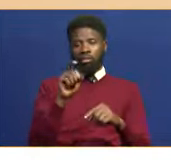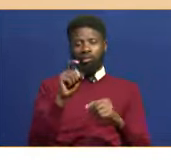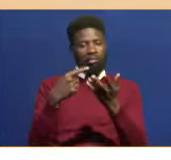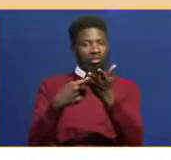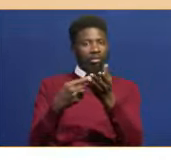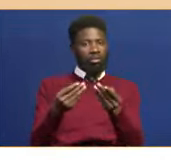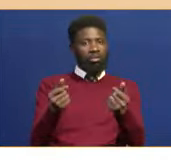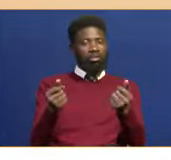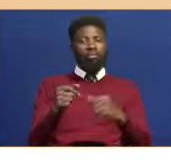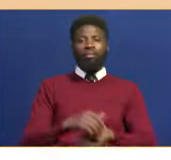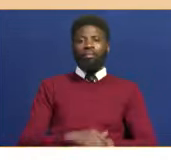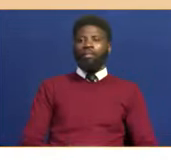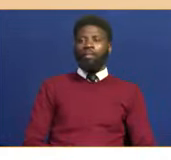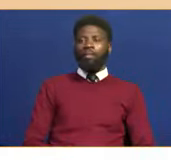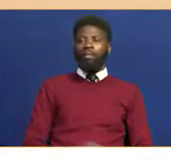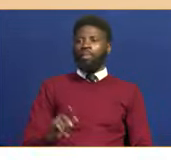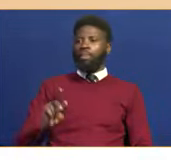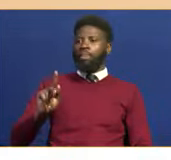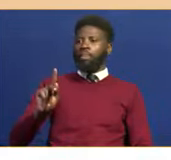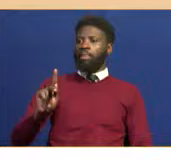You have said, Mr. Kuria, that